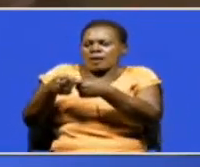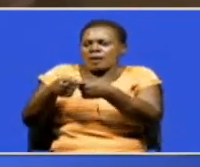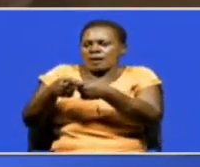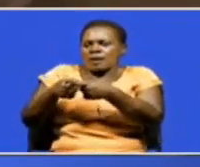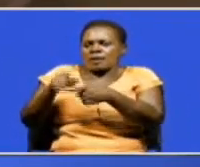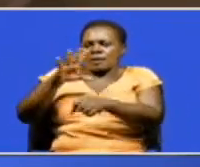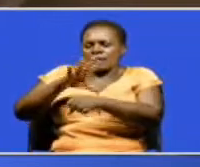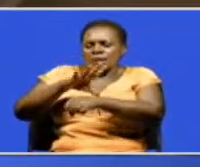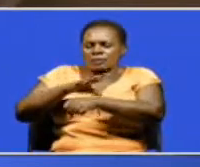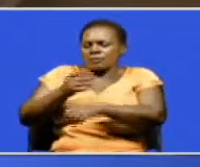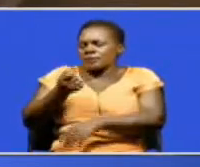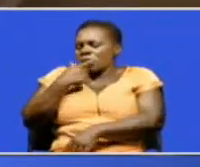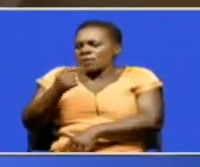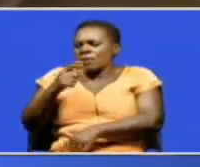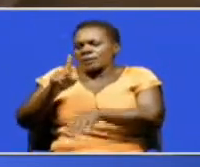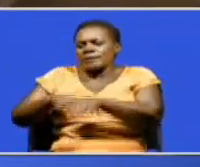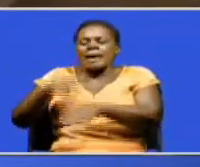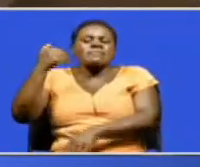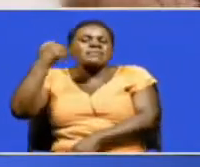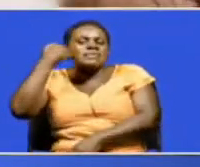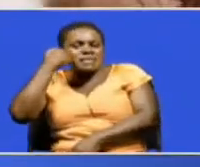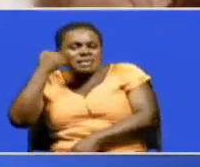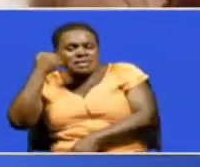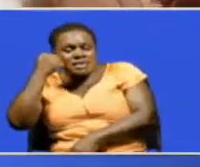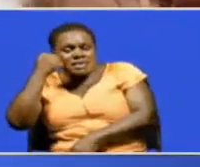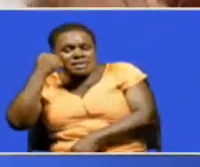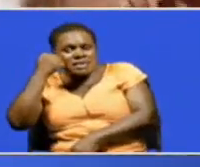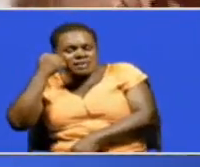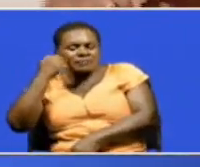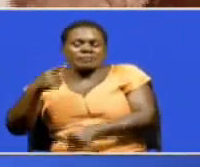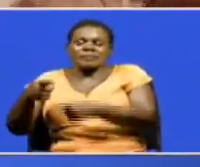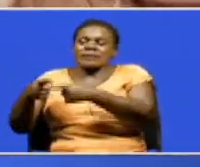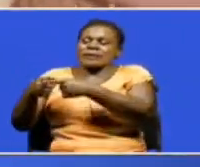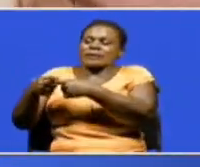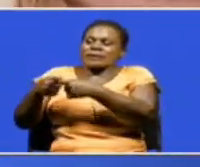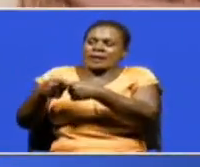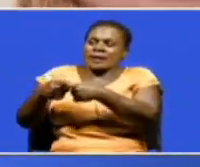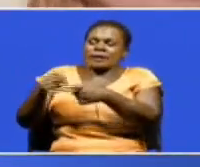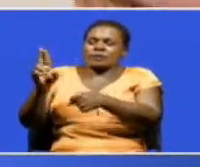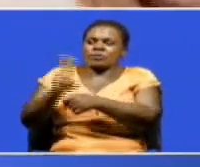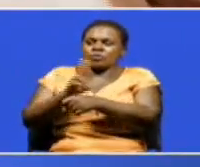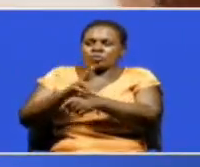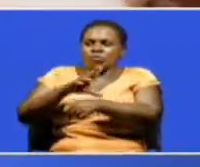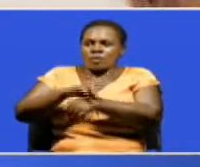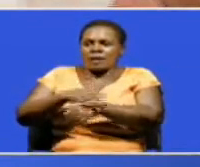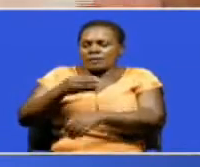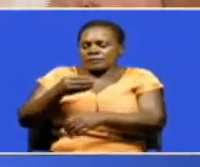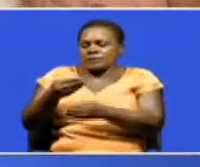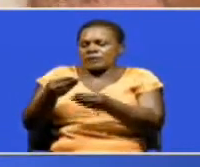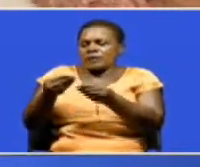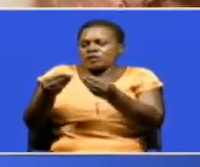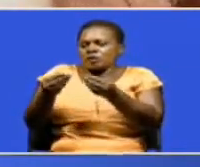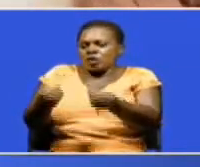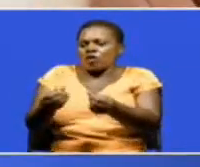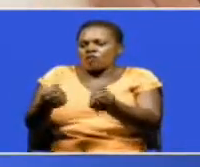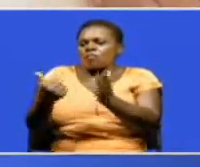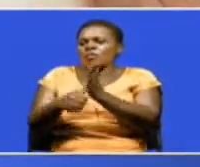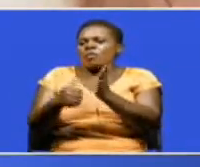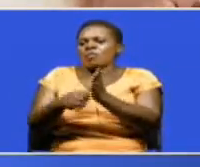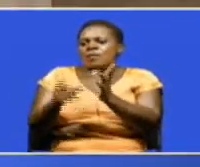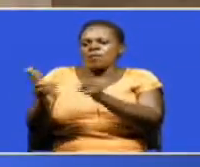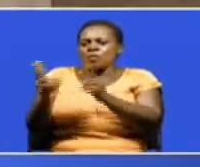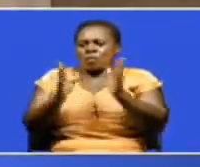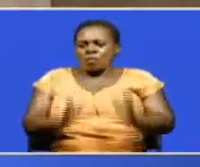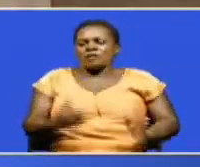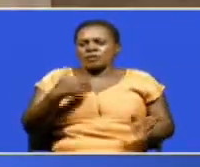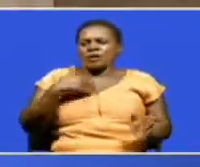get medical attention when they fall sick. These rats are used to generate answers to problems that humans face